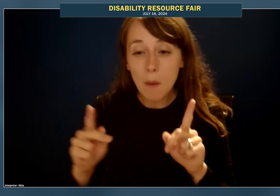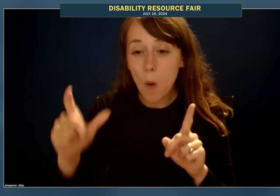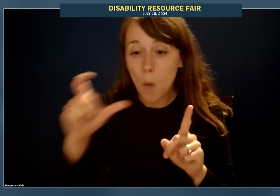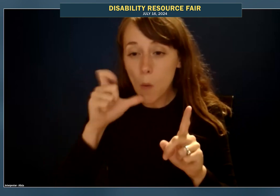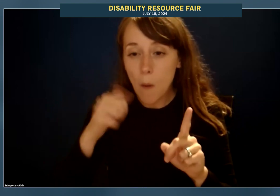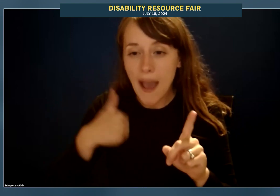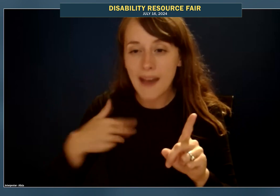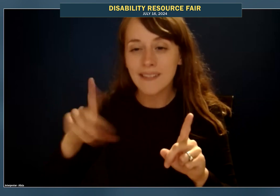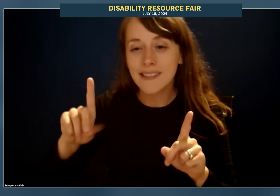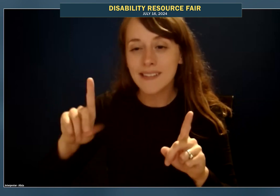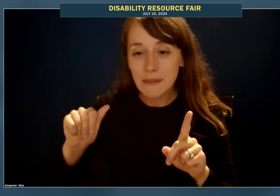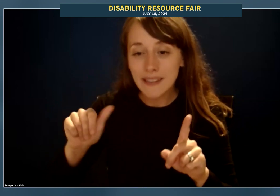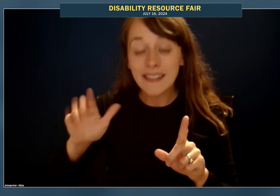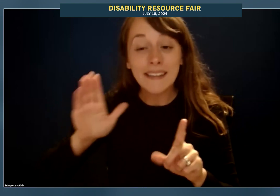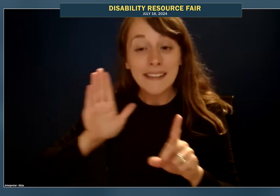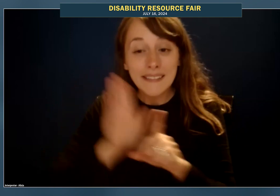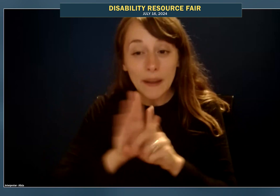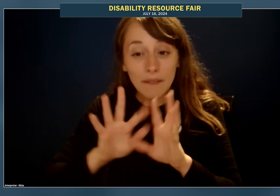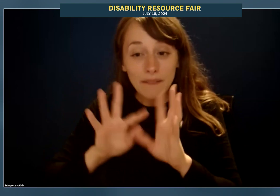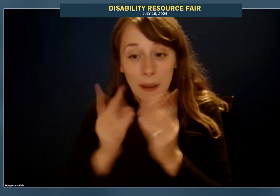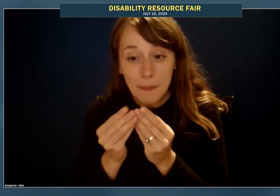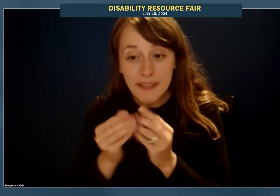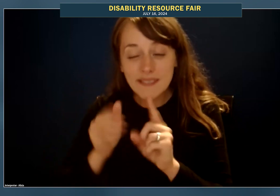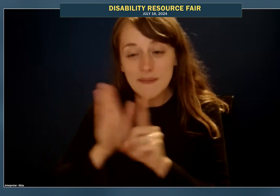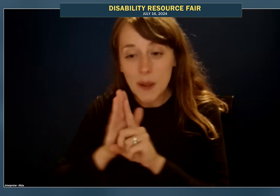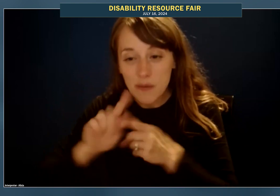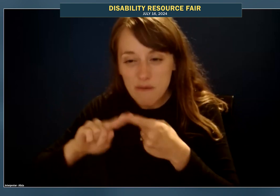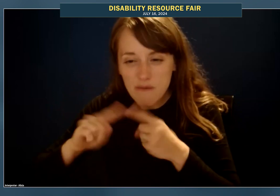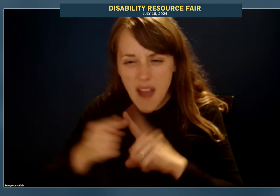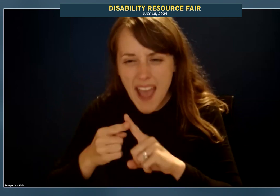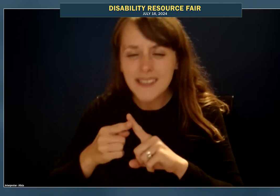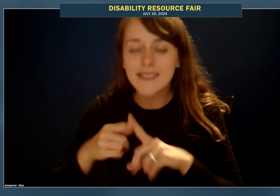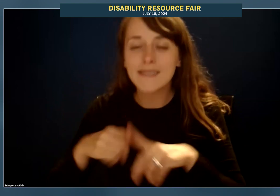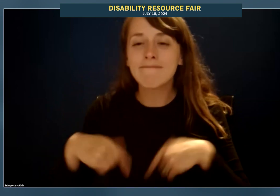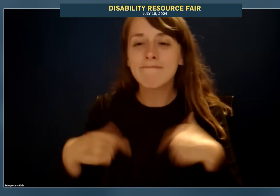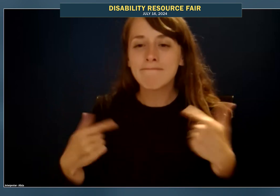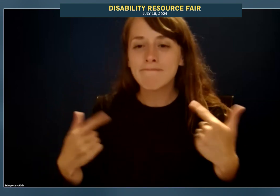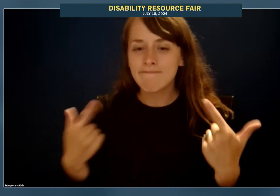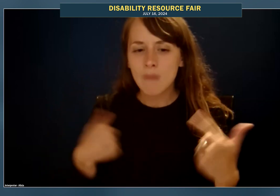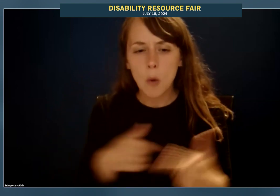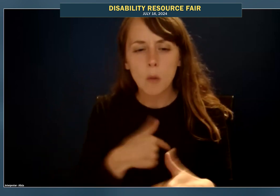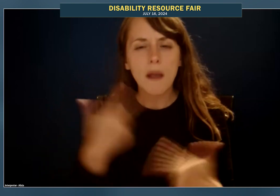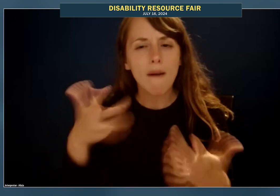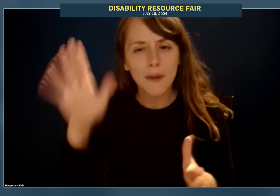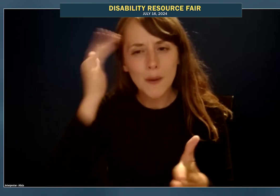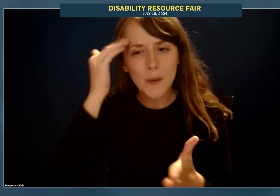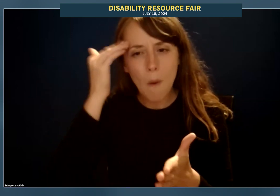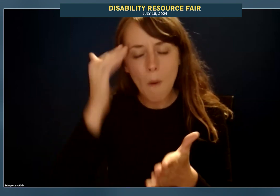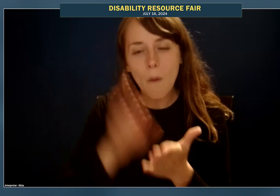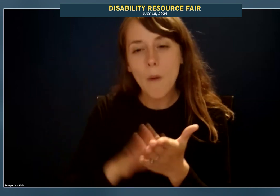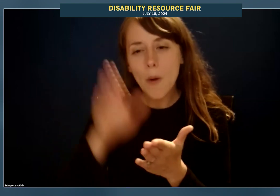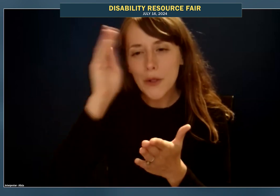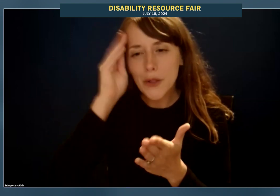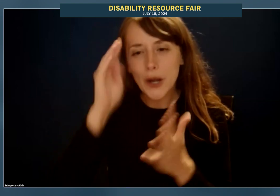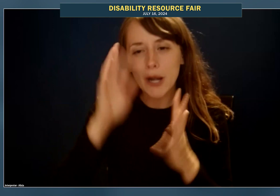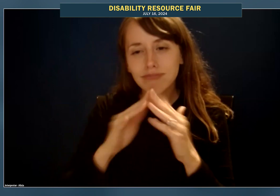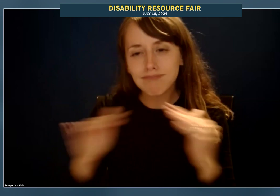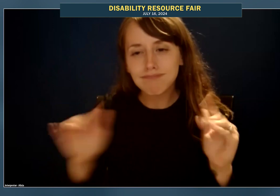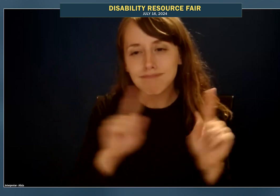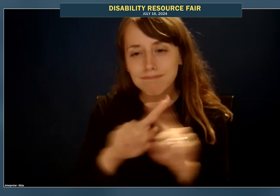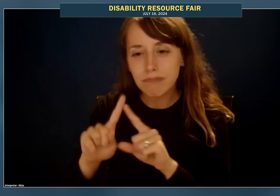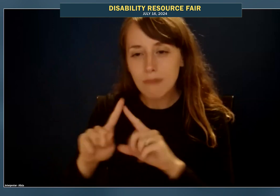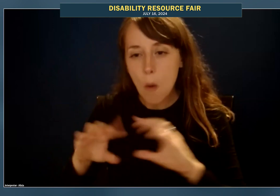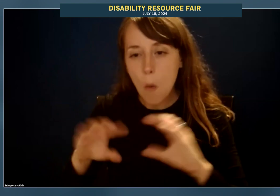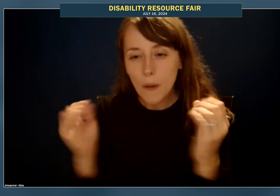their families and friends. We know that learning about all the various organizations